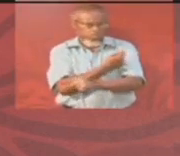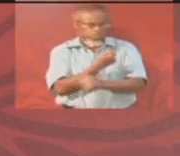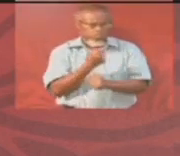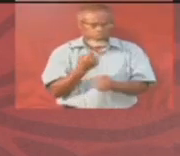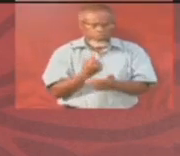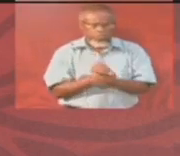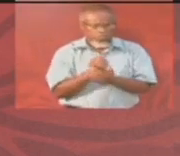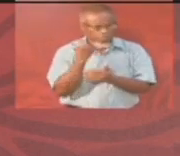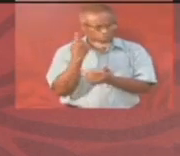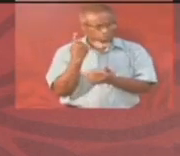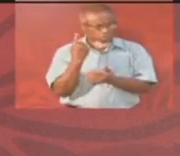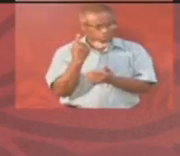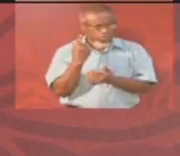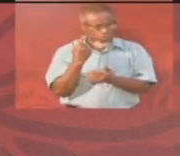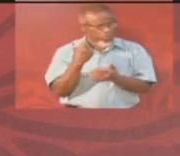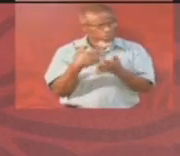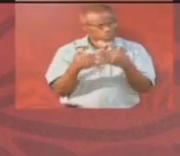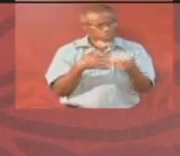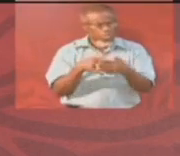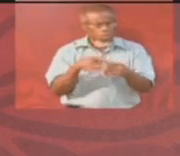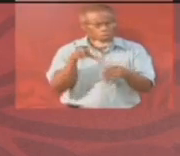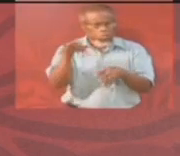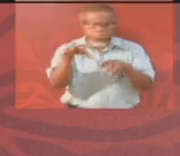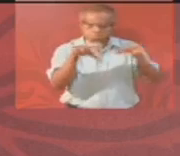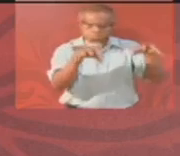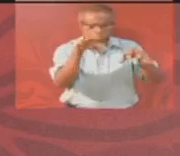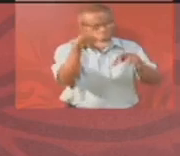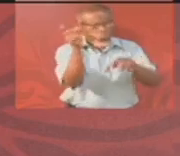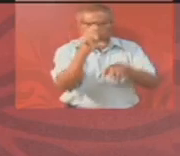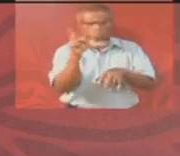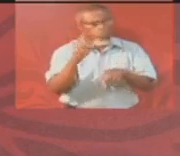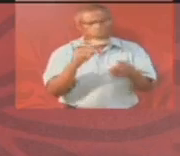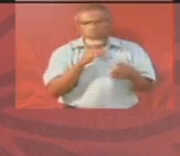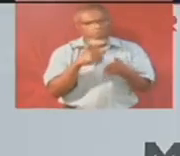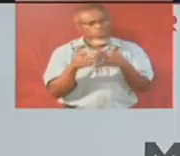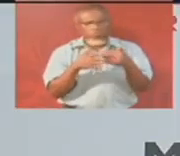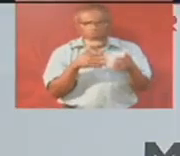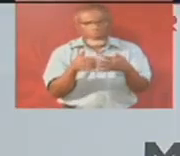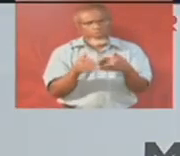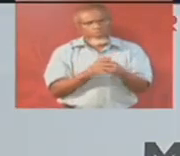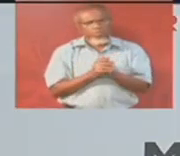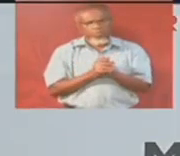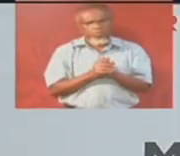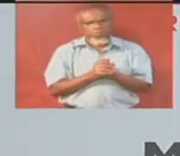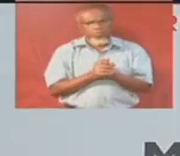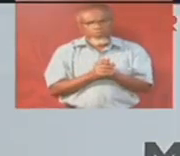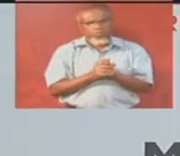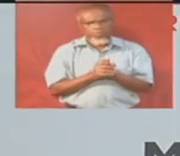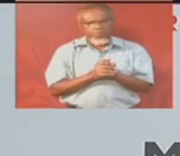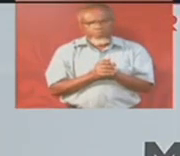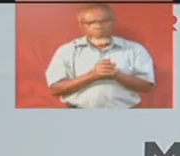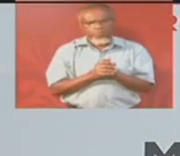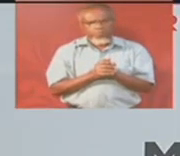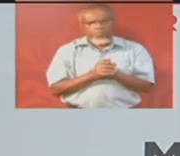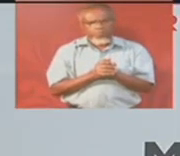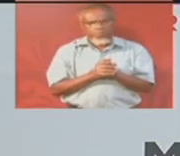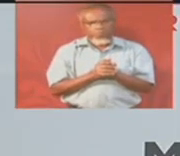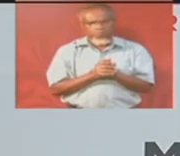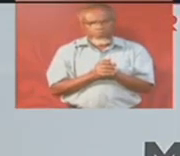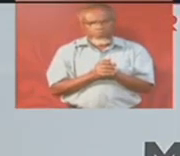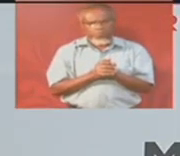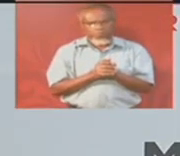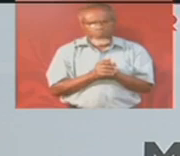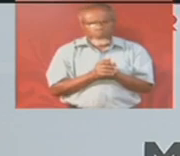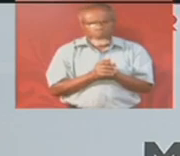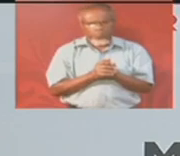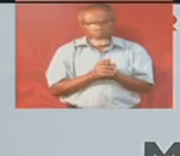site we were operationalizing at that given time. Thank you. Prior, thank you, Ms. Bash. Prior, could you repeat